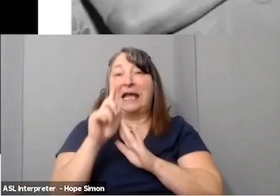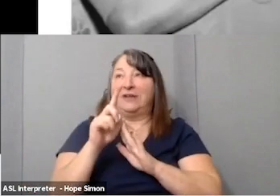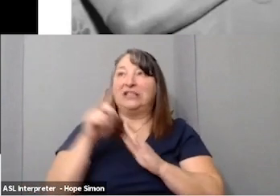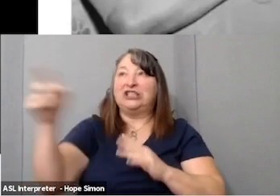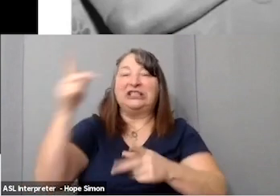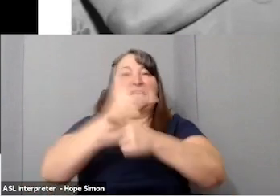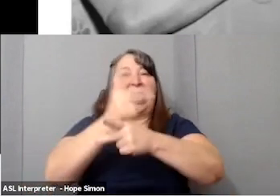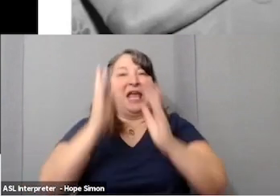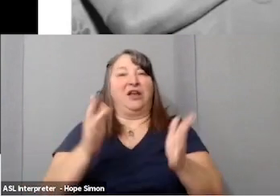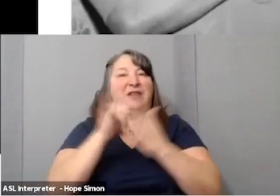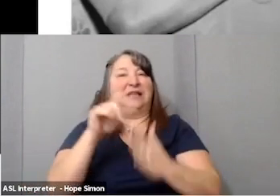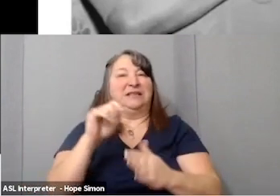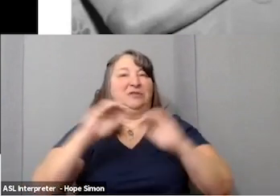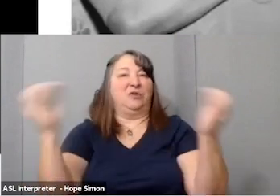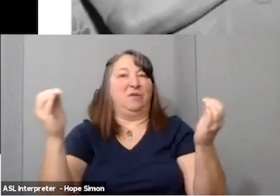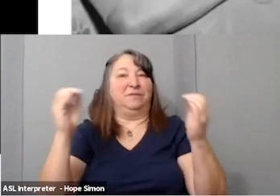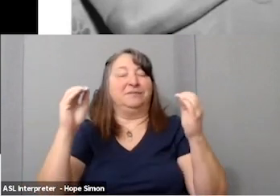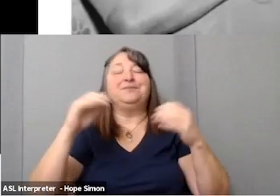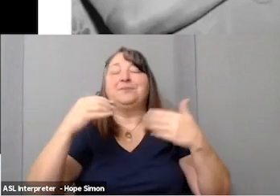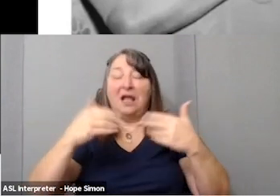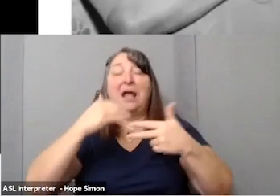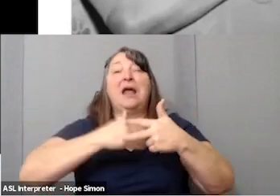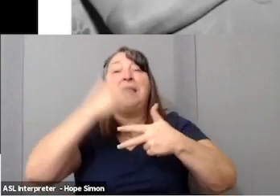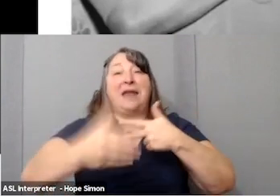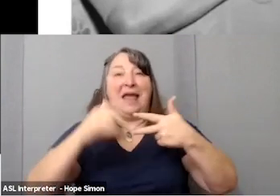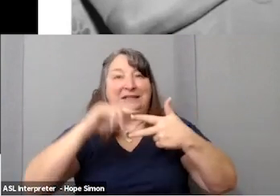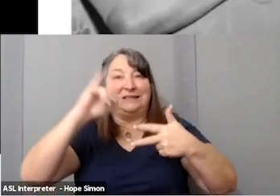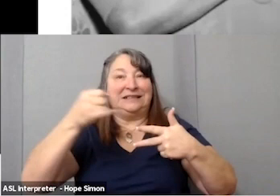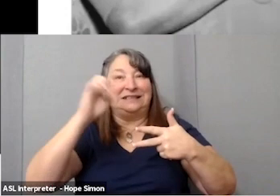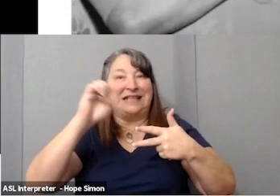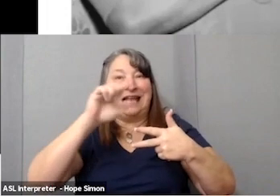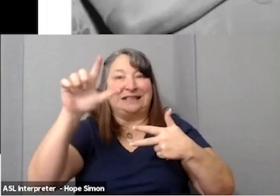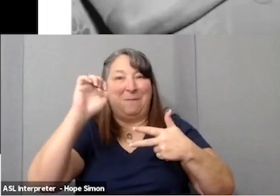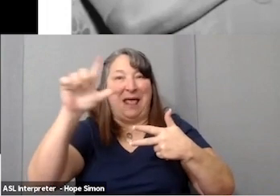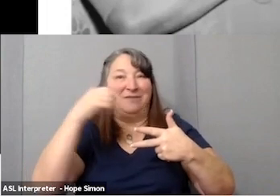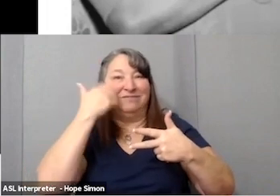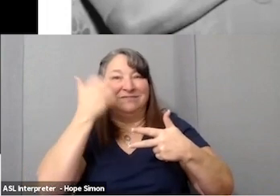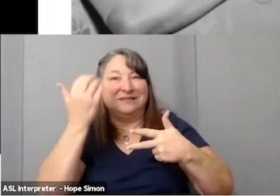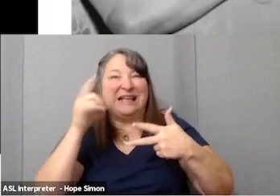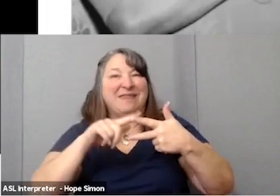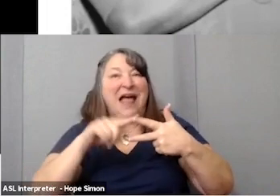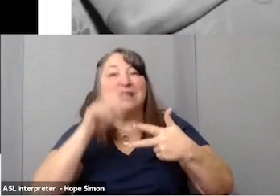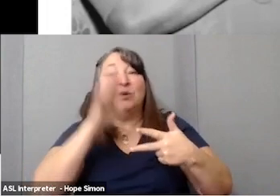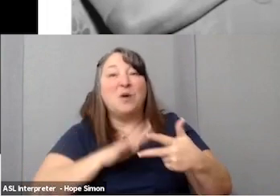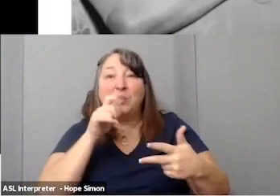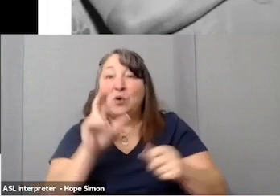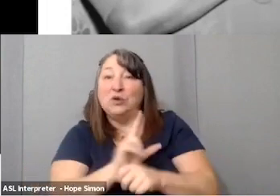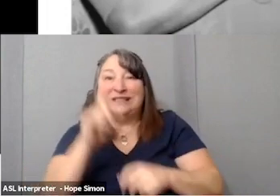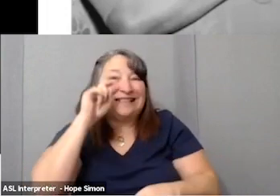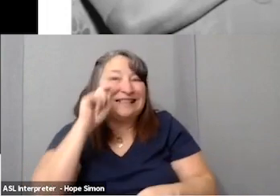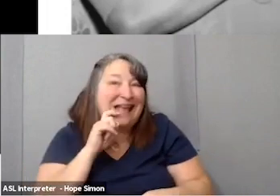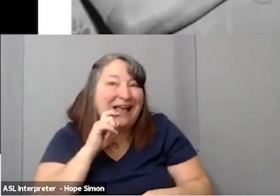caretaker. We also have the Jezebel trope, which comes up quite often, and it's a woman who uses her sexual prowess as